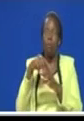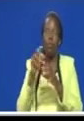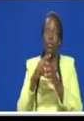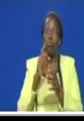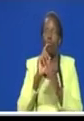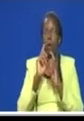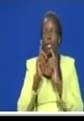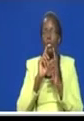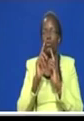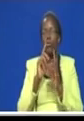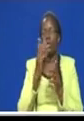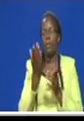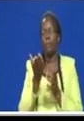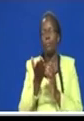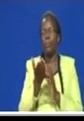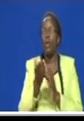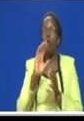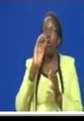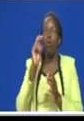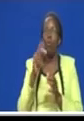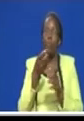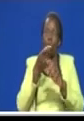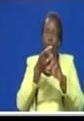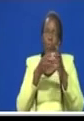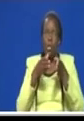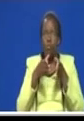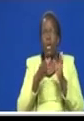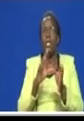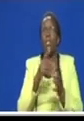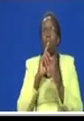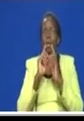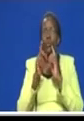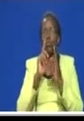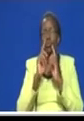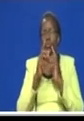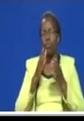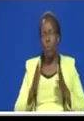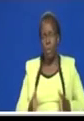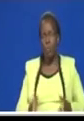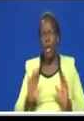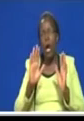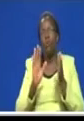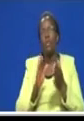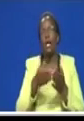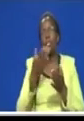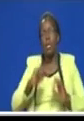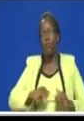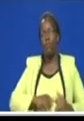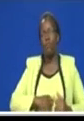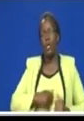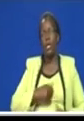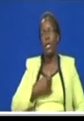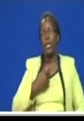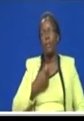listener towards the speaker. Or from the way the speaker is speaking, how does he feel about